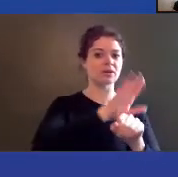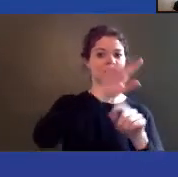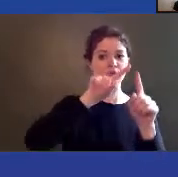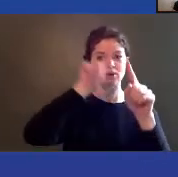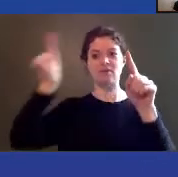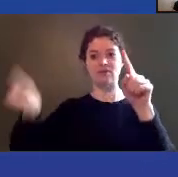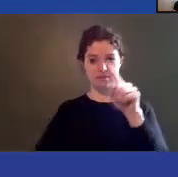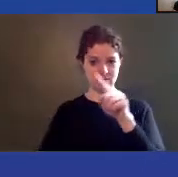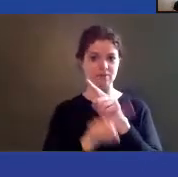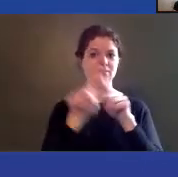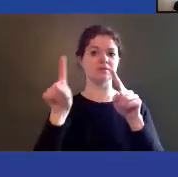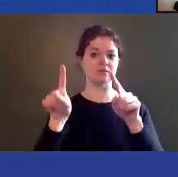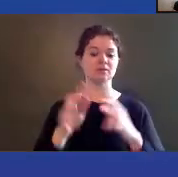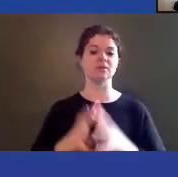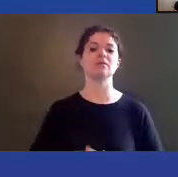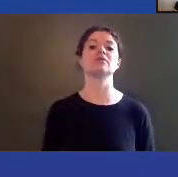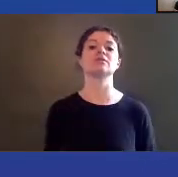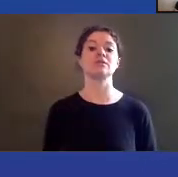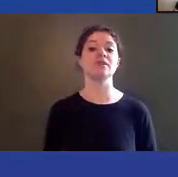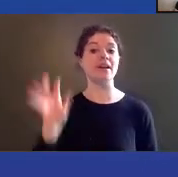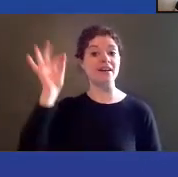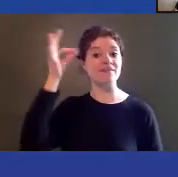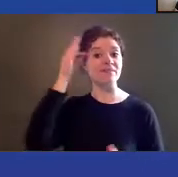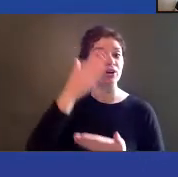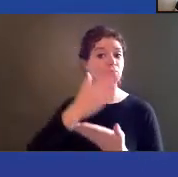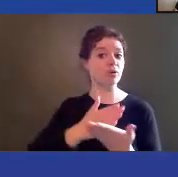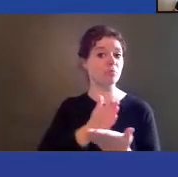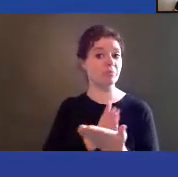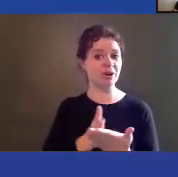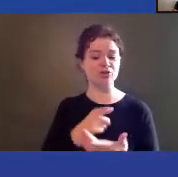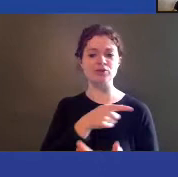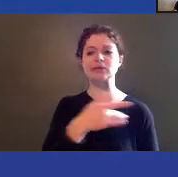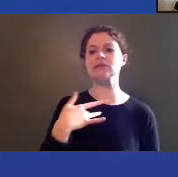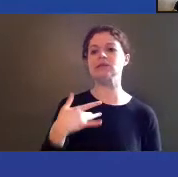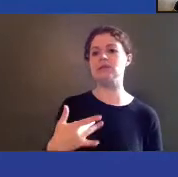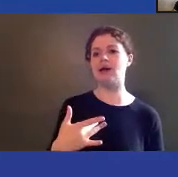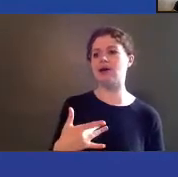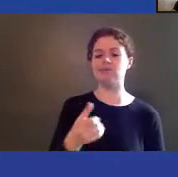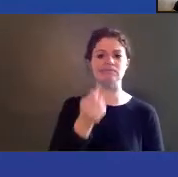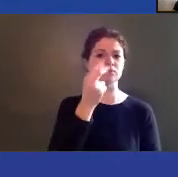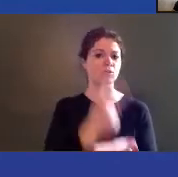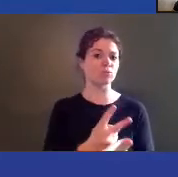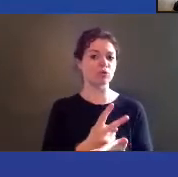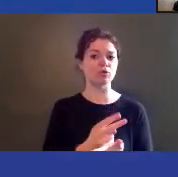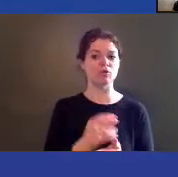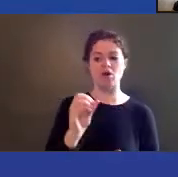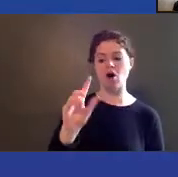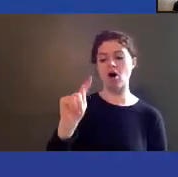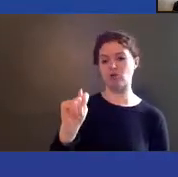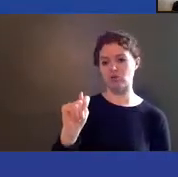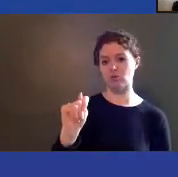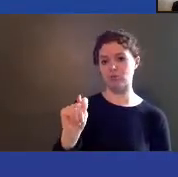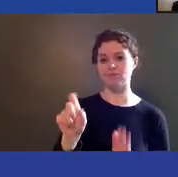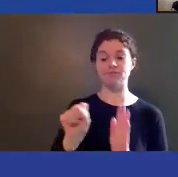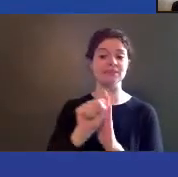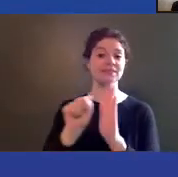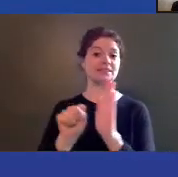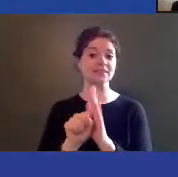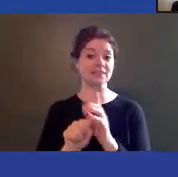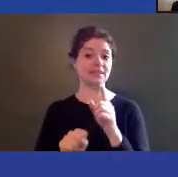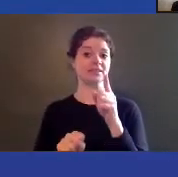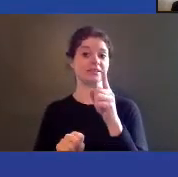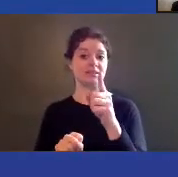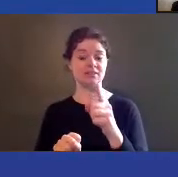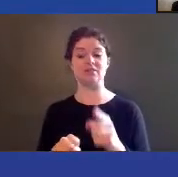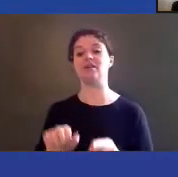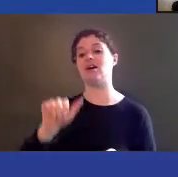level. The federal budget is generally adopted in October, the state budget in April, and the local budget in